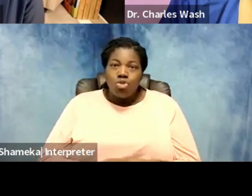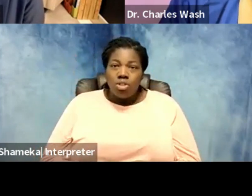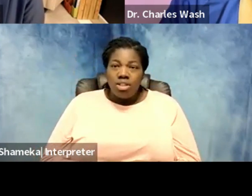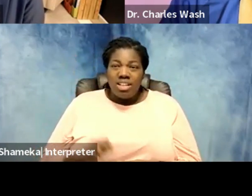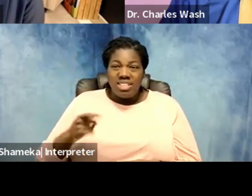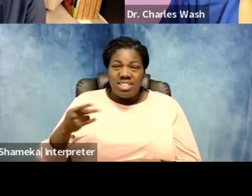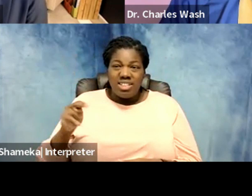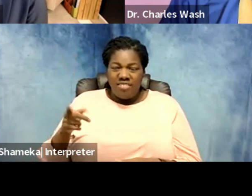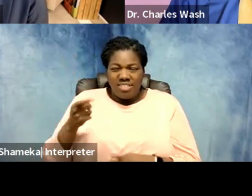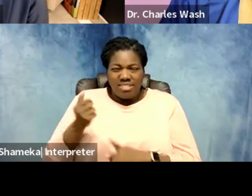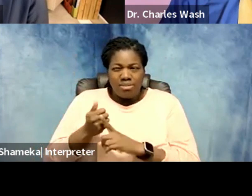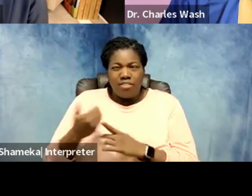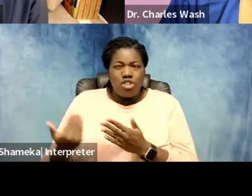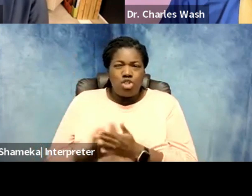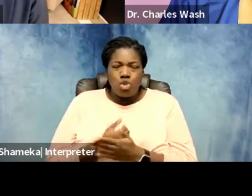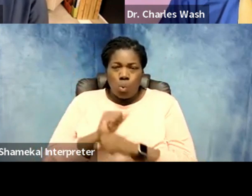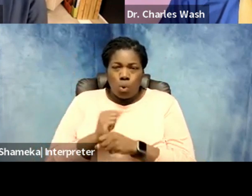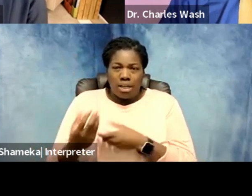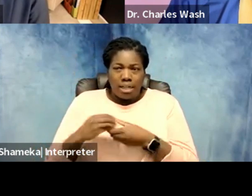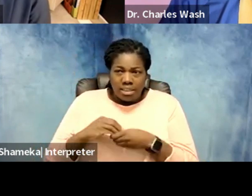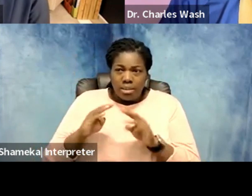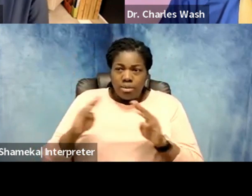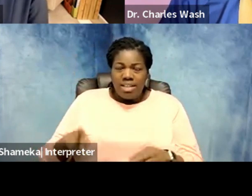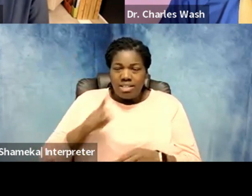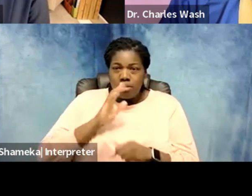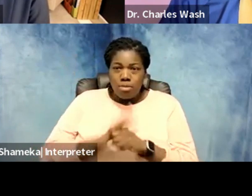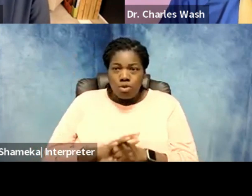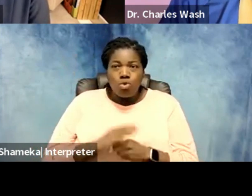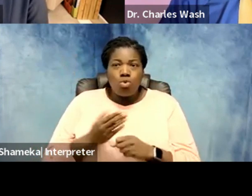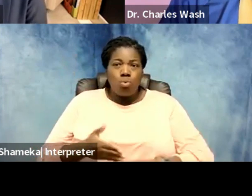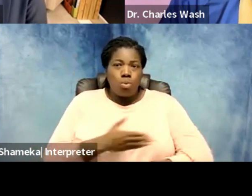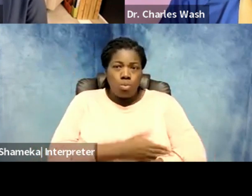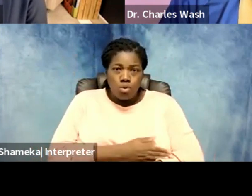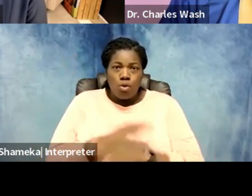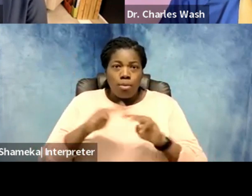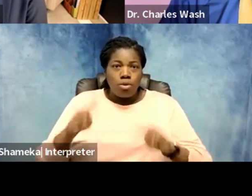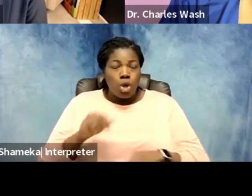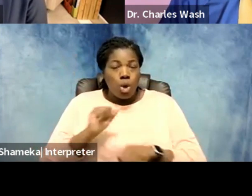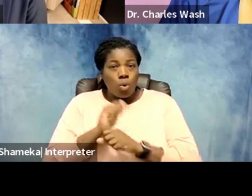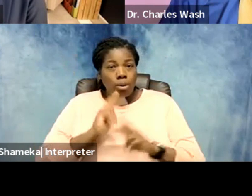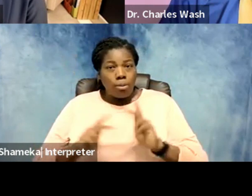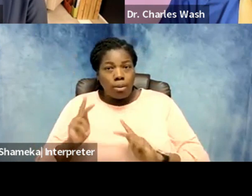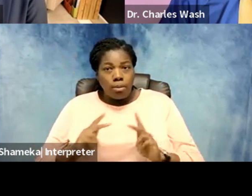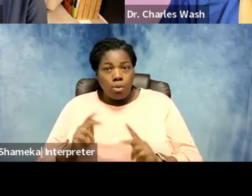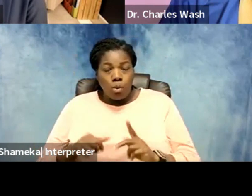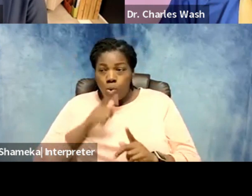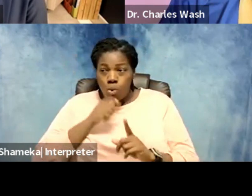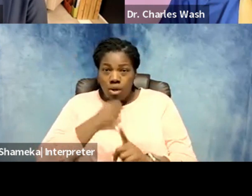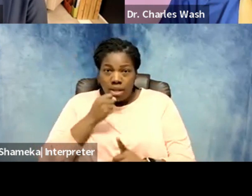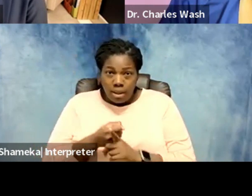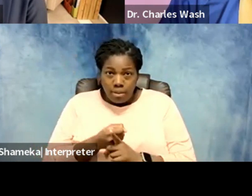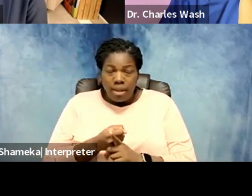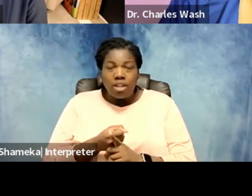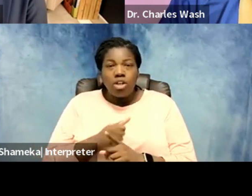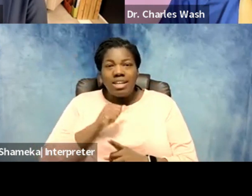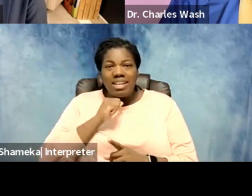is relatively new to the museum industry, his commitment to strengthening museums and work to serve those disproportionately impacted and